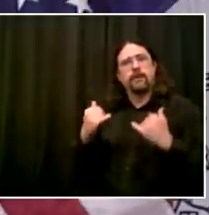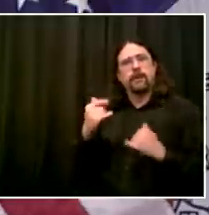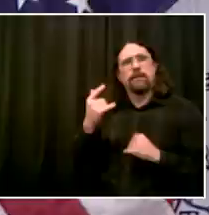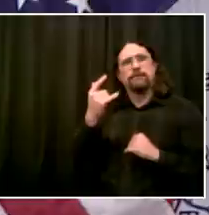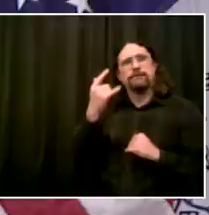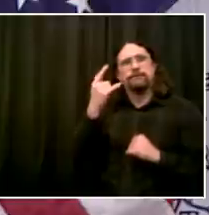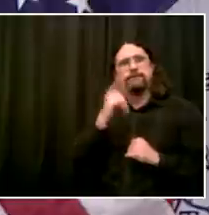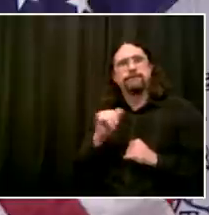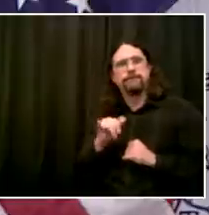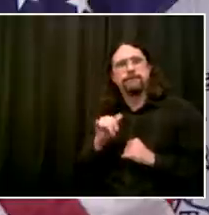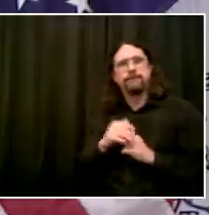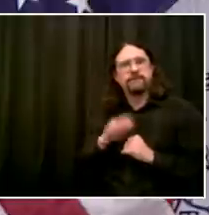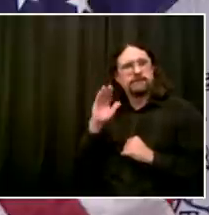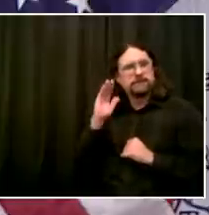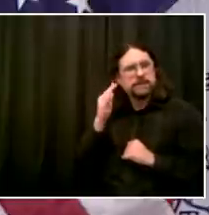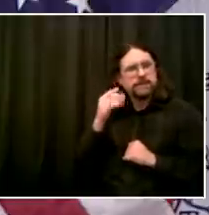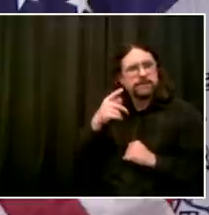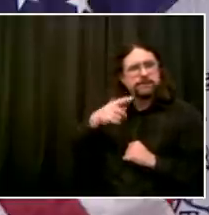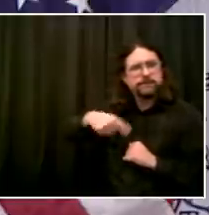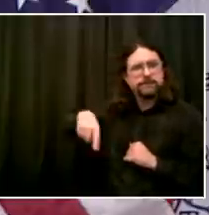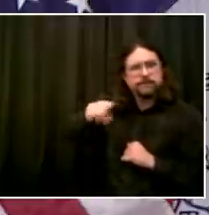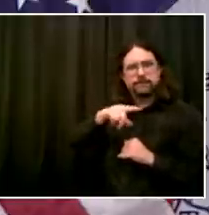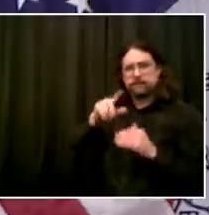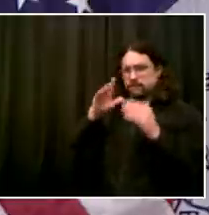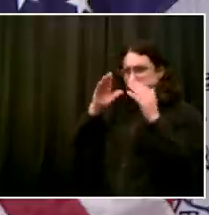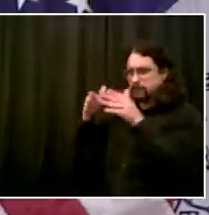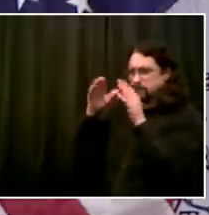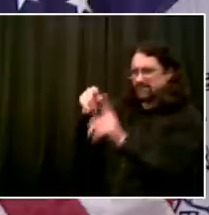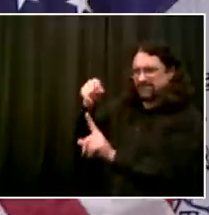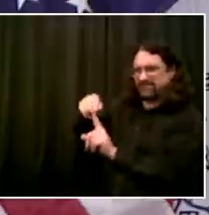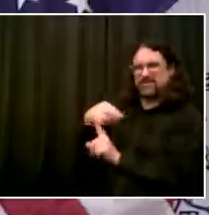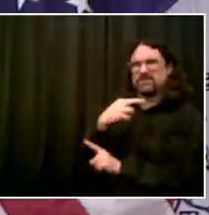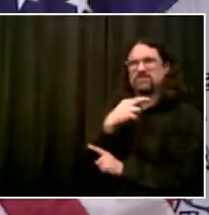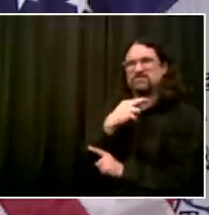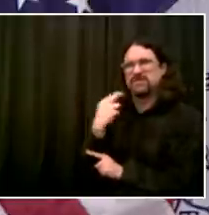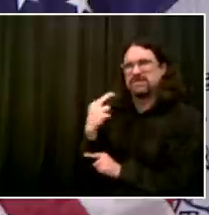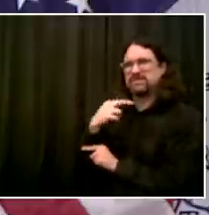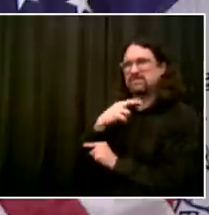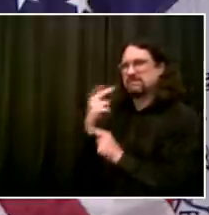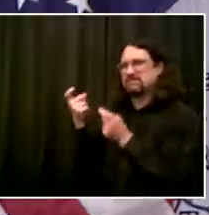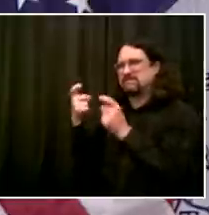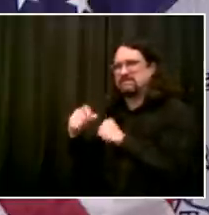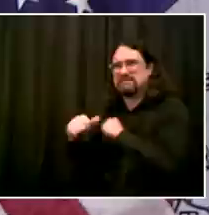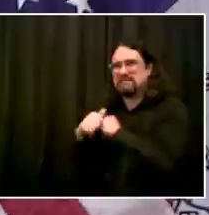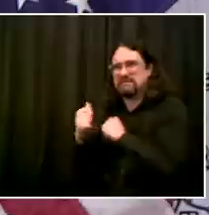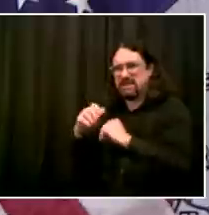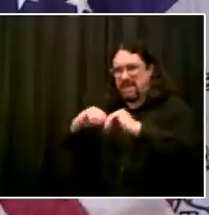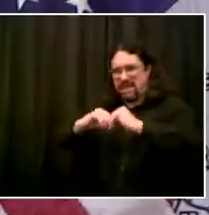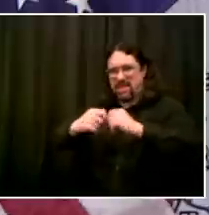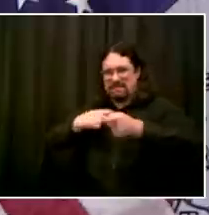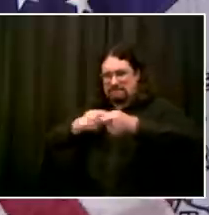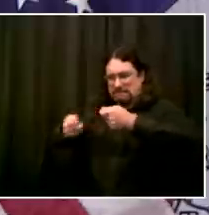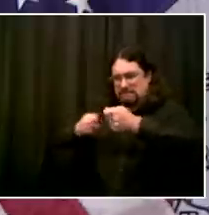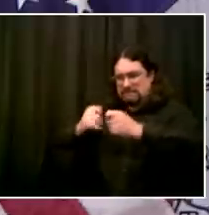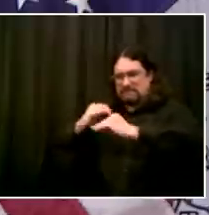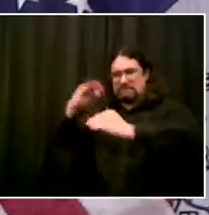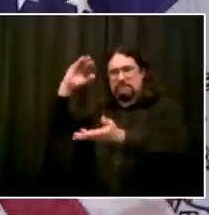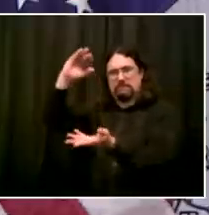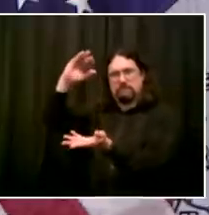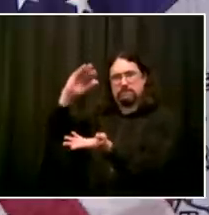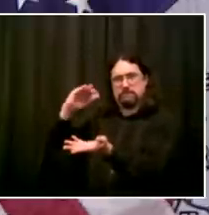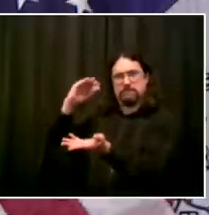an all-out avoidance of that risk. So with that in mind, and what we've seen in the past, for example, is that total